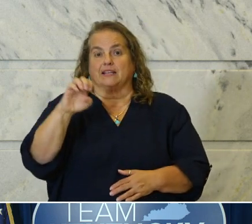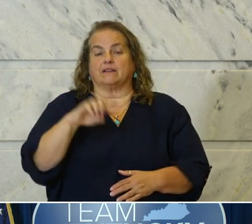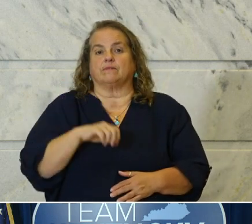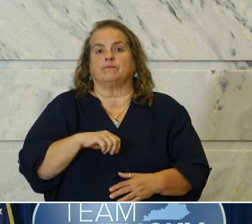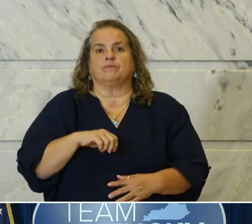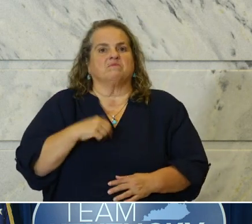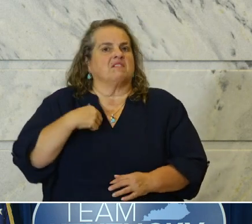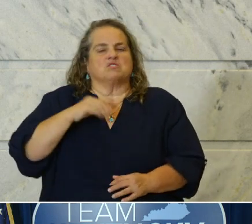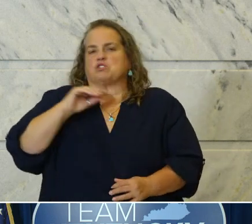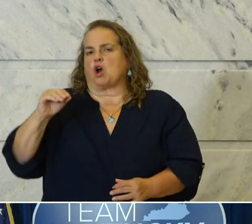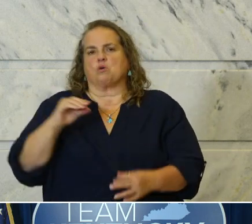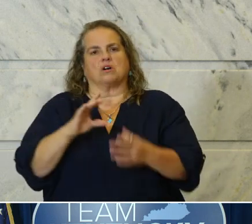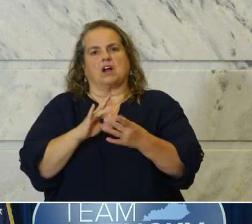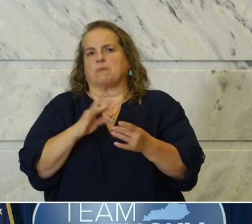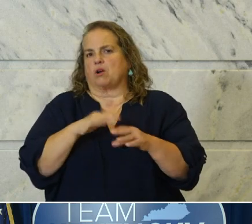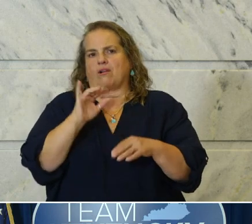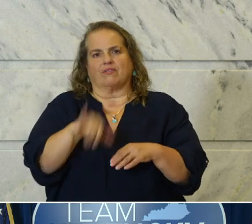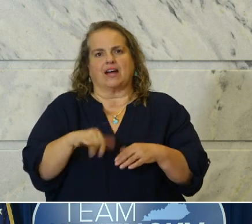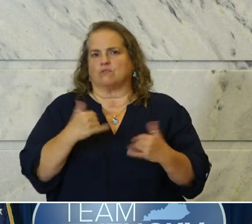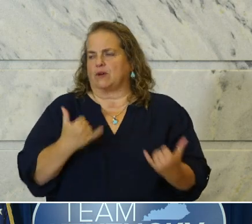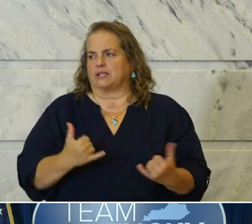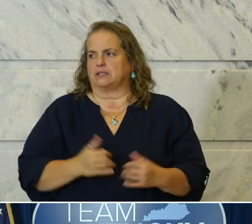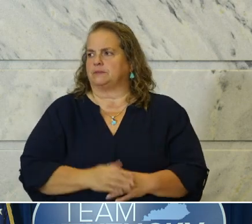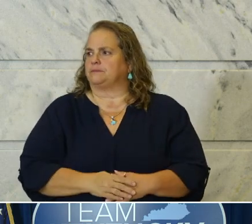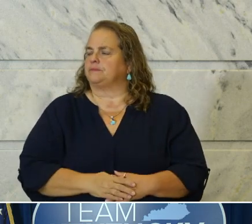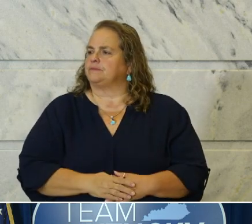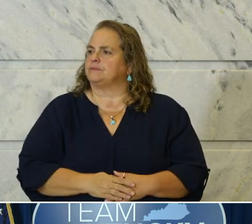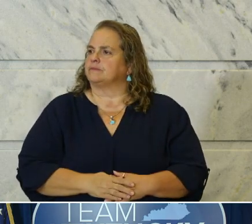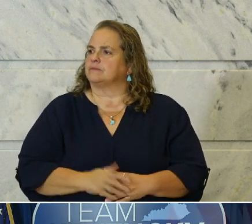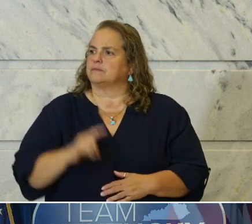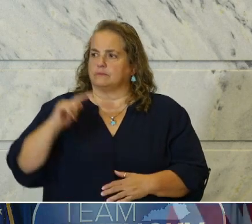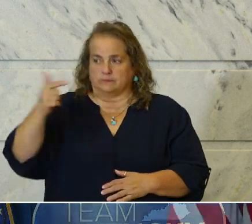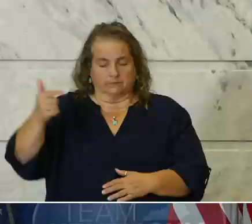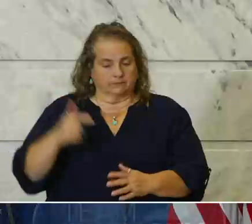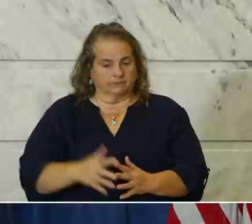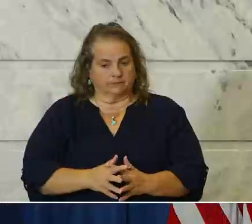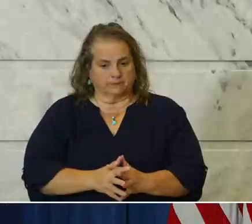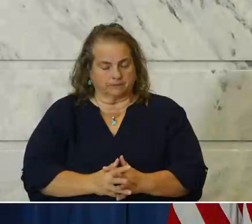don't have a comment on it at this time. Joe.